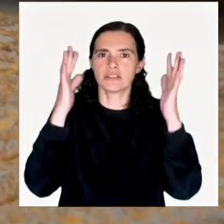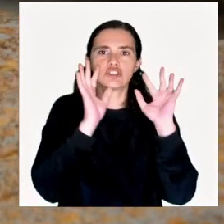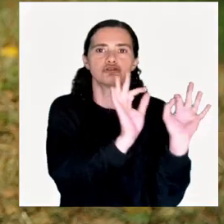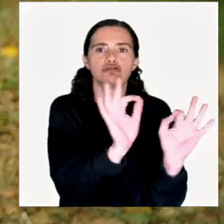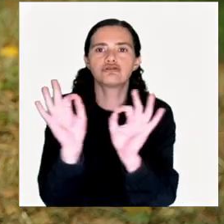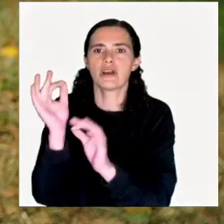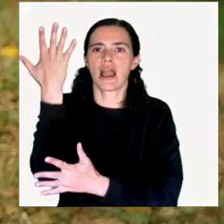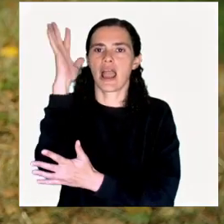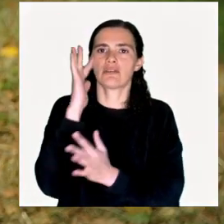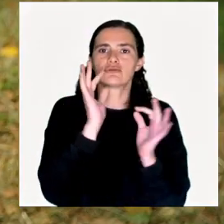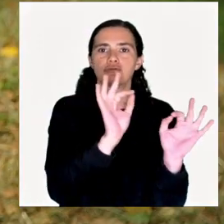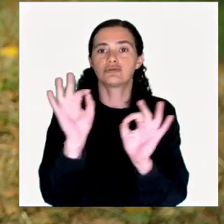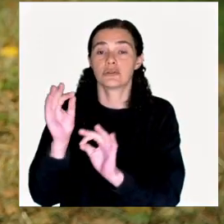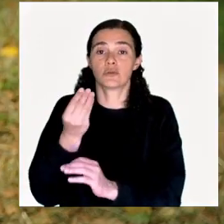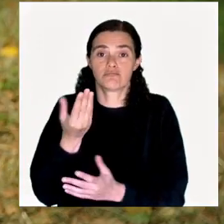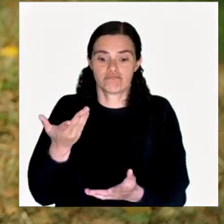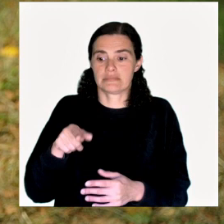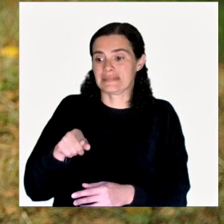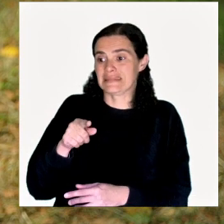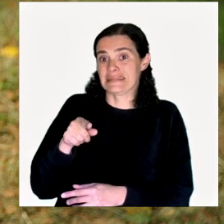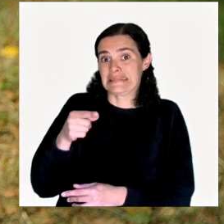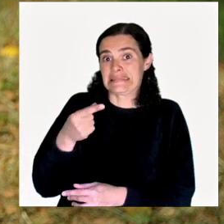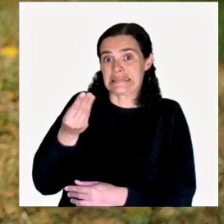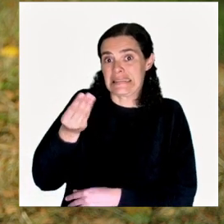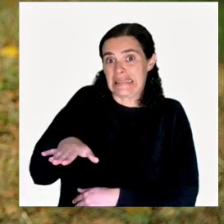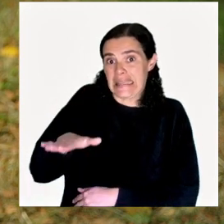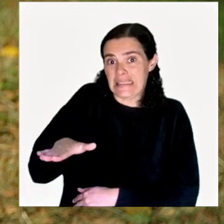tree. As a child, Ai